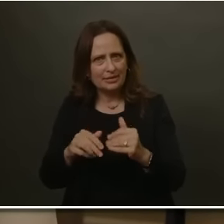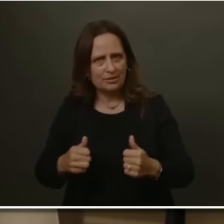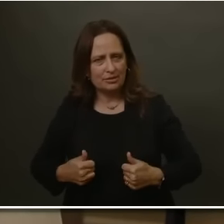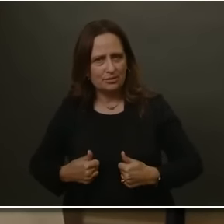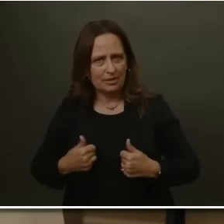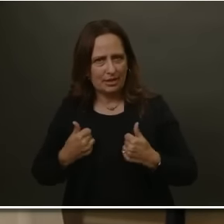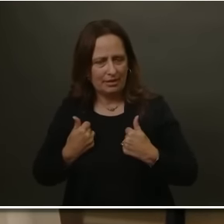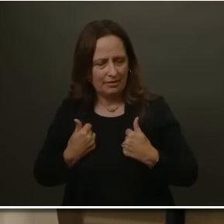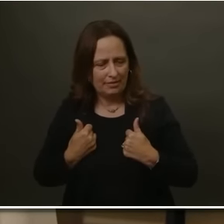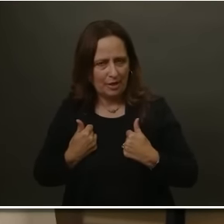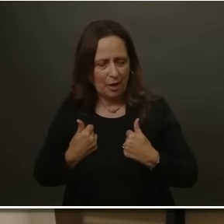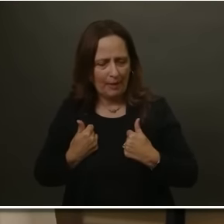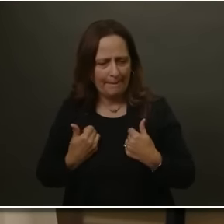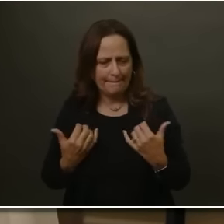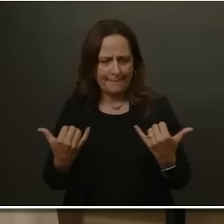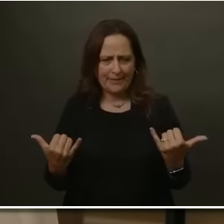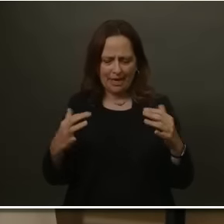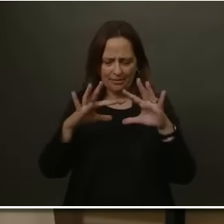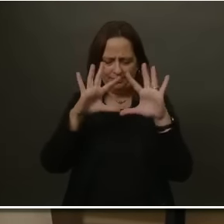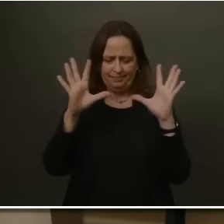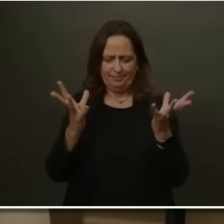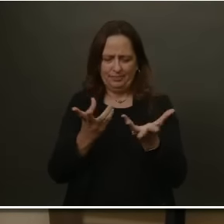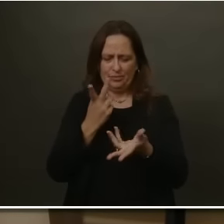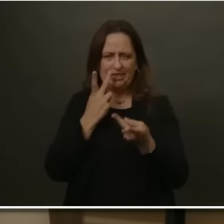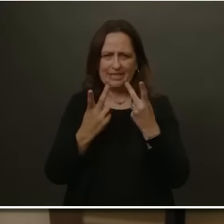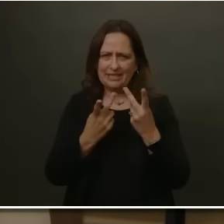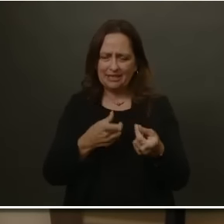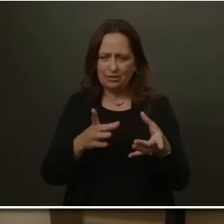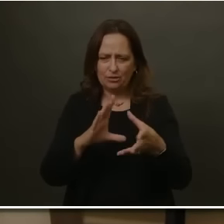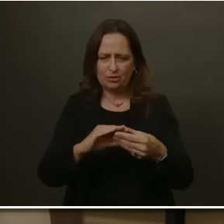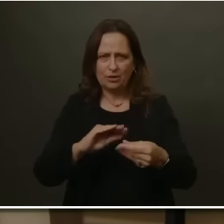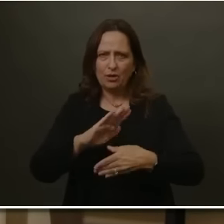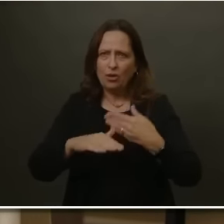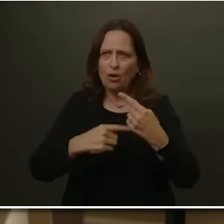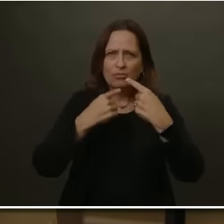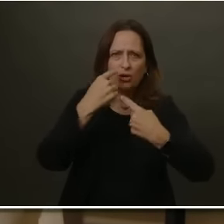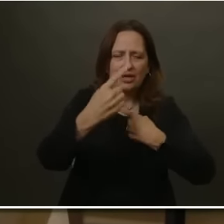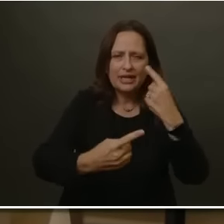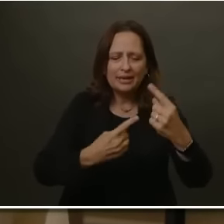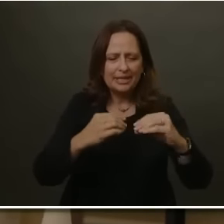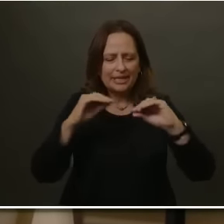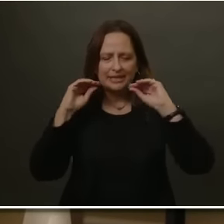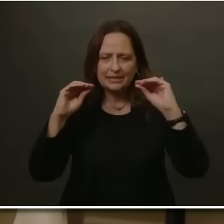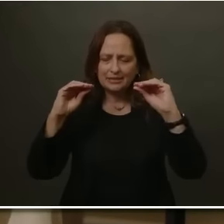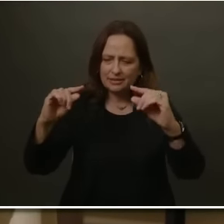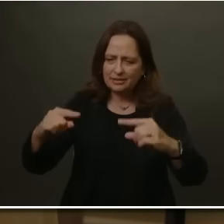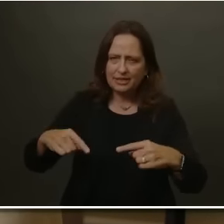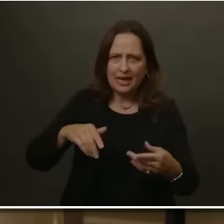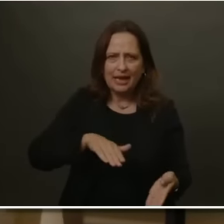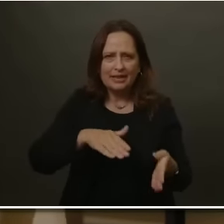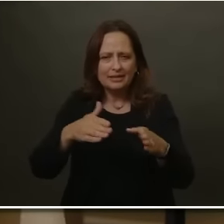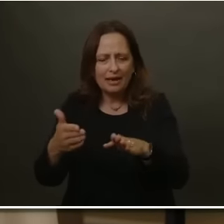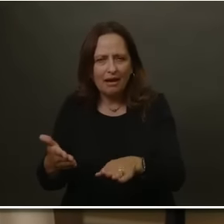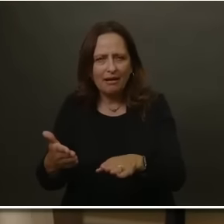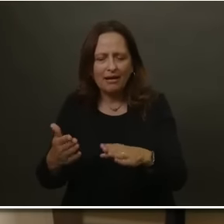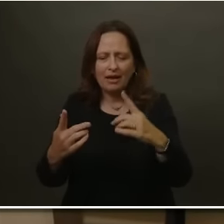And now we see what this is all about. All of the proclaiming and the teaching and the dying and the